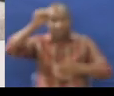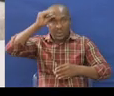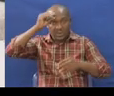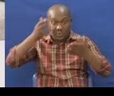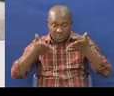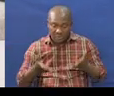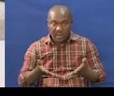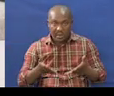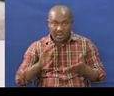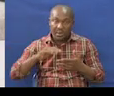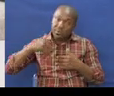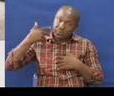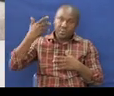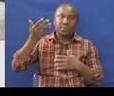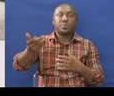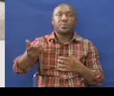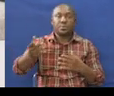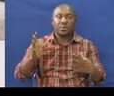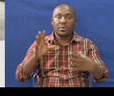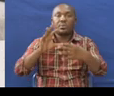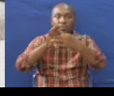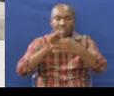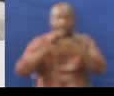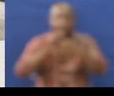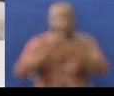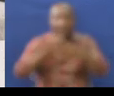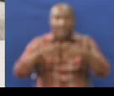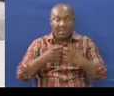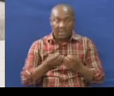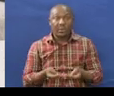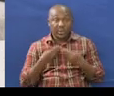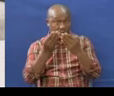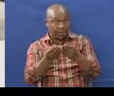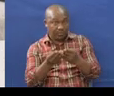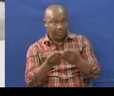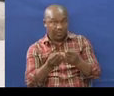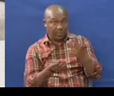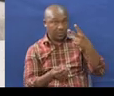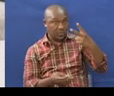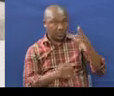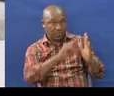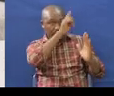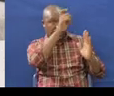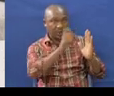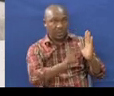next lesson. Thank you very much for your attention. And now I want to leave you with these two questions.